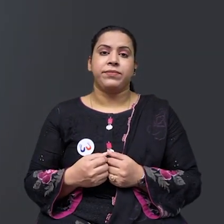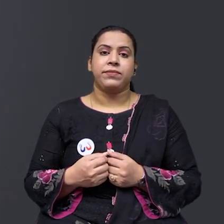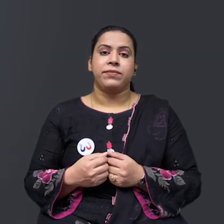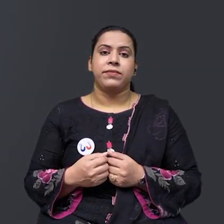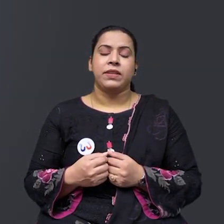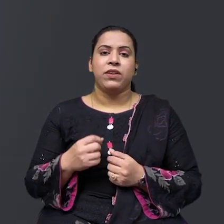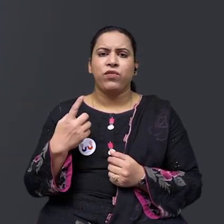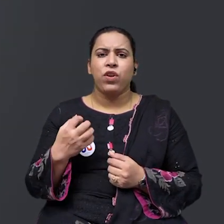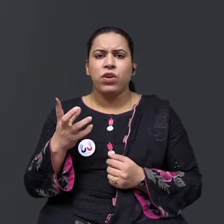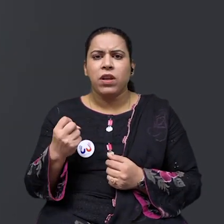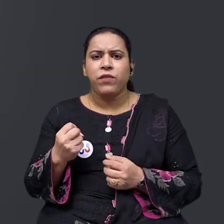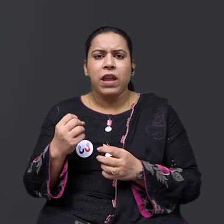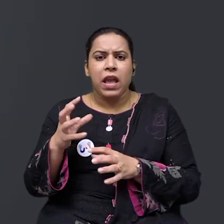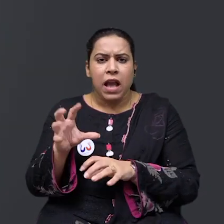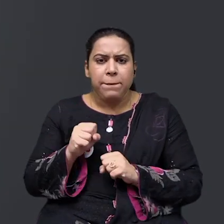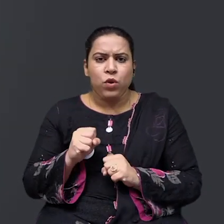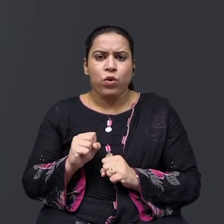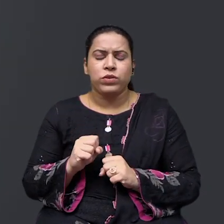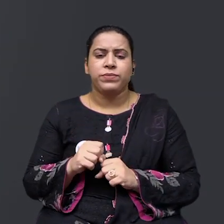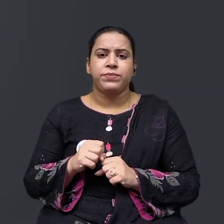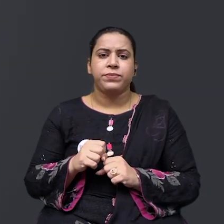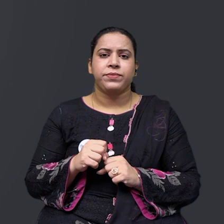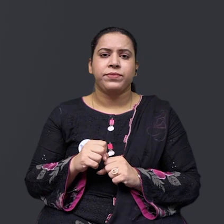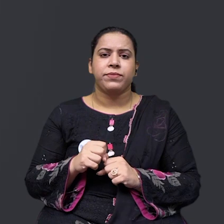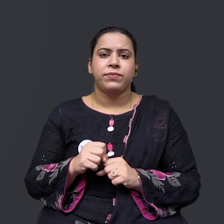philosophical approach and this very